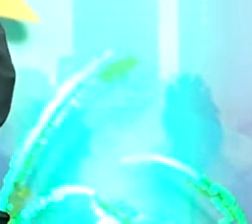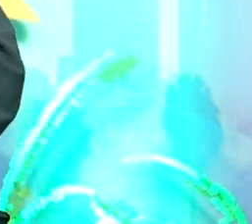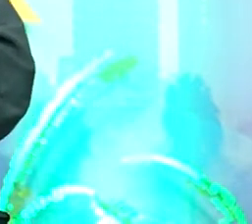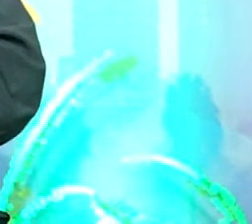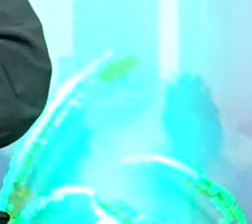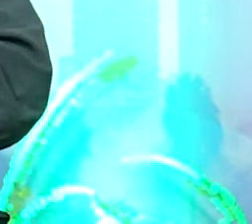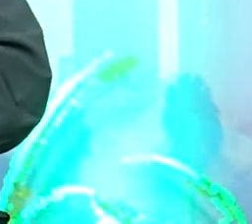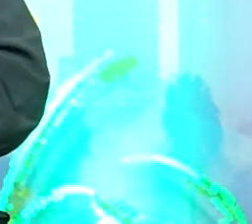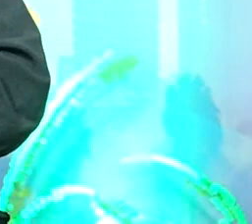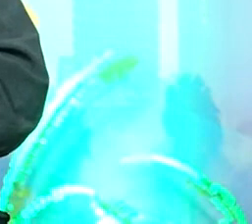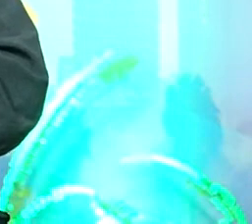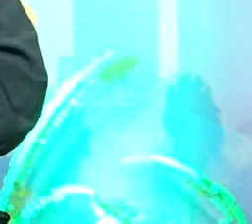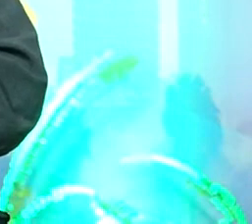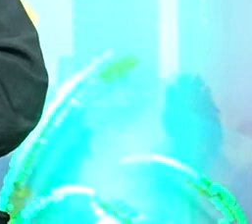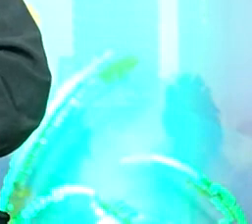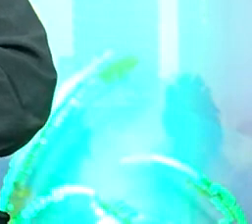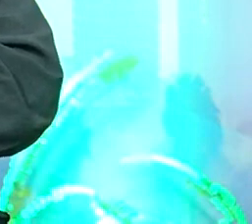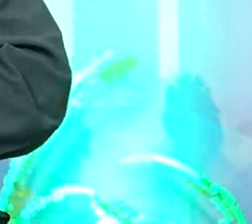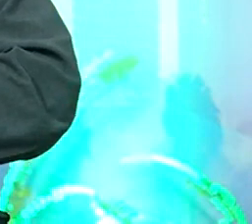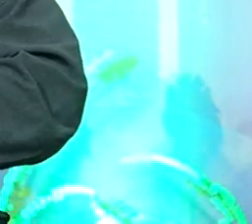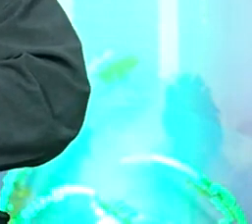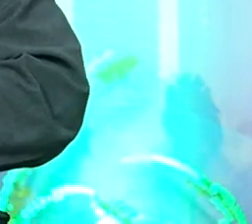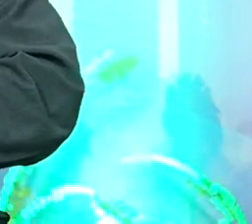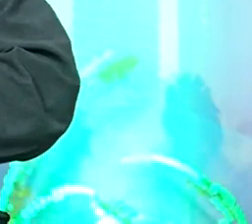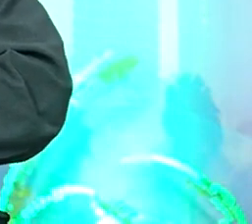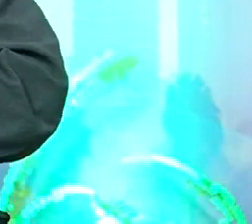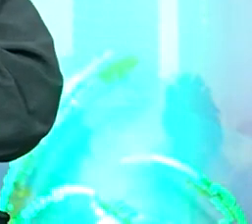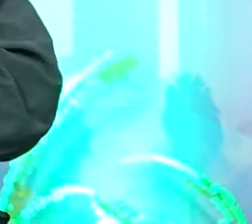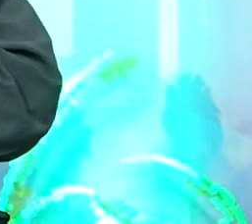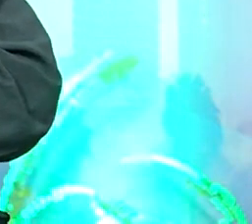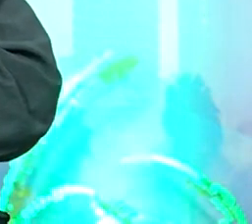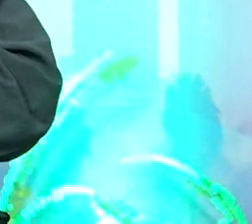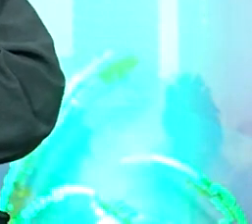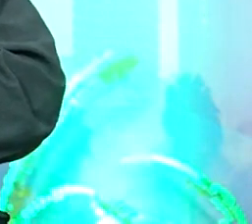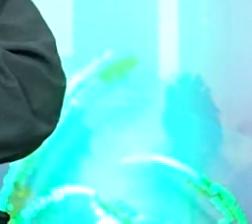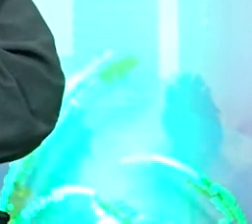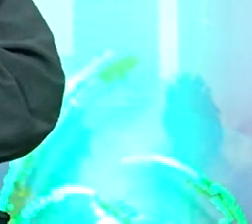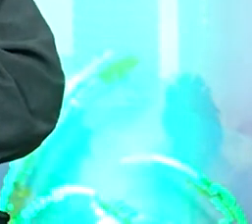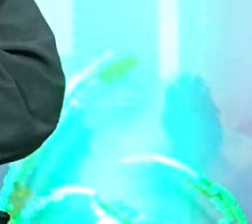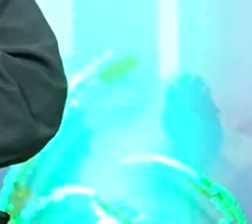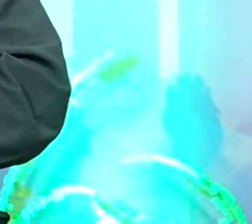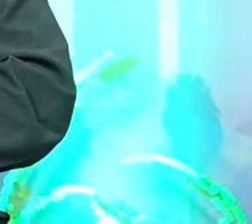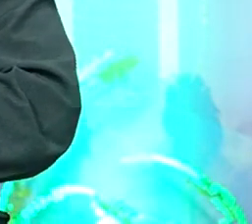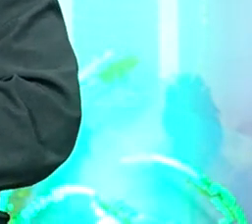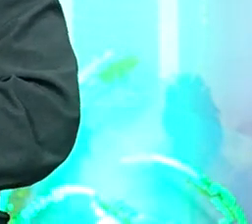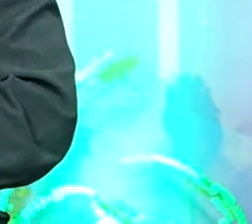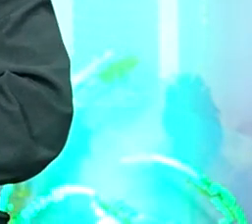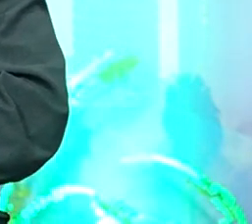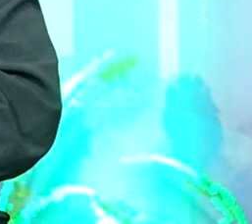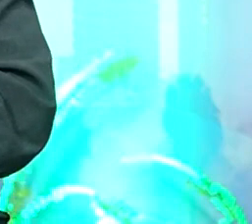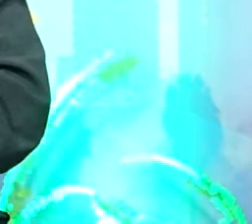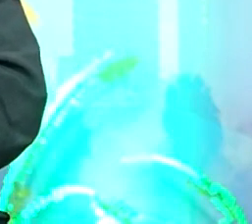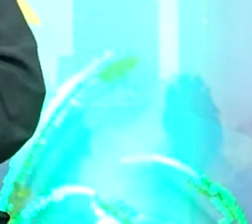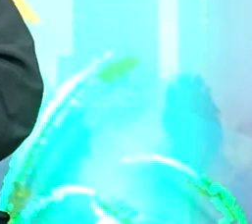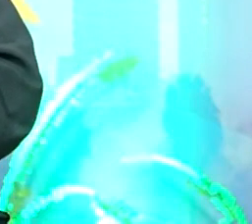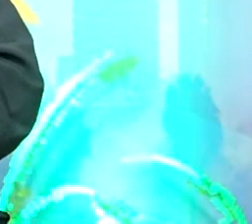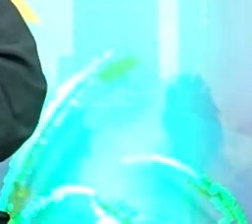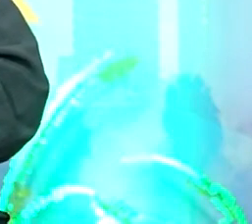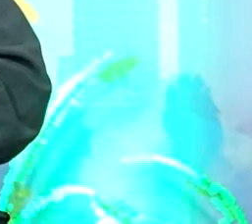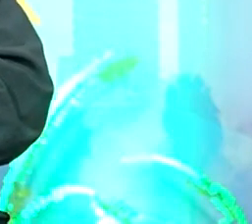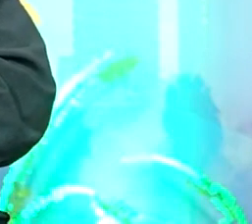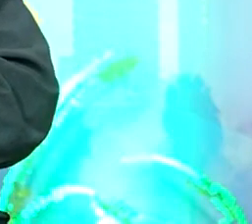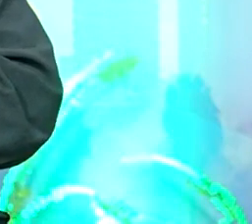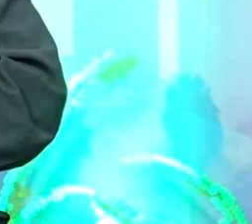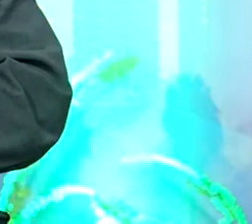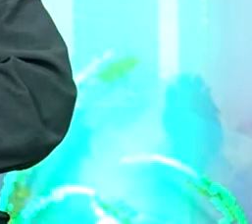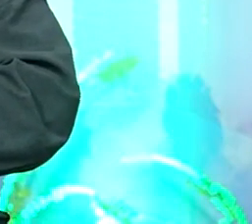a new beginning, please come over here. If you are ashamed of God, he says, I will also be ashamed of you. If you acknowledge him, he says, he will